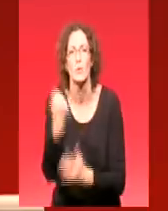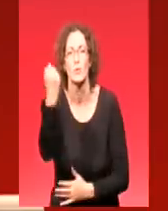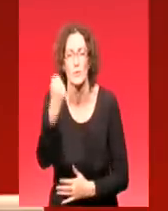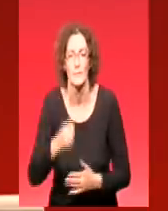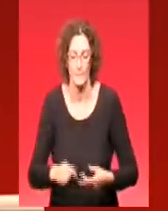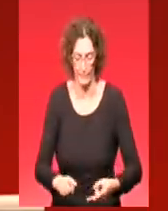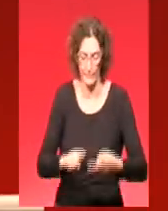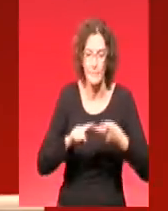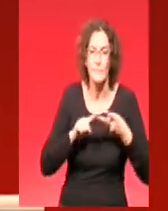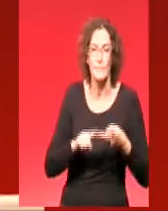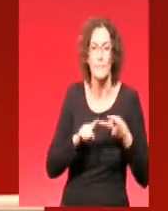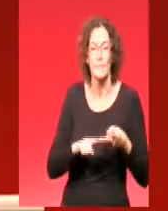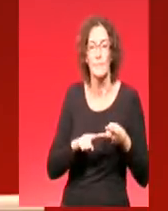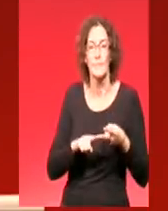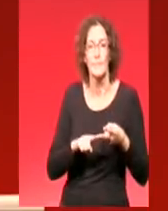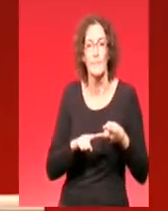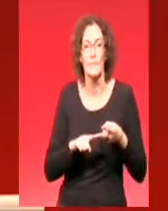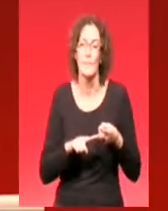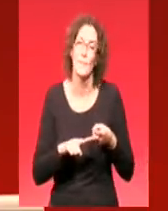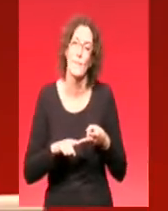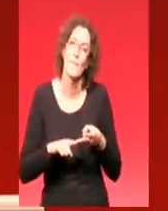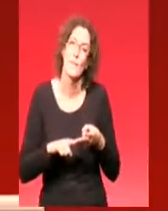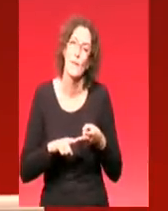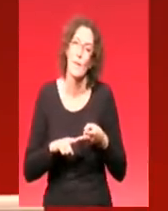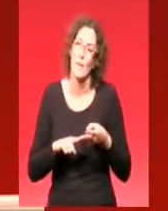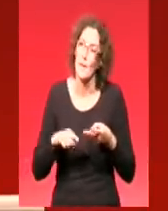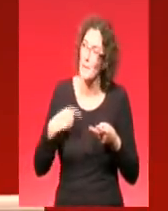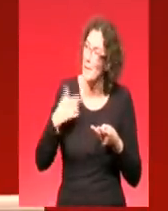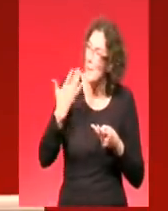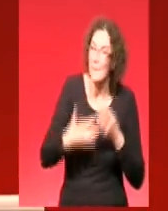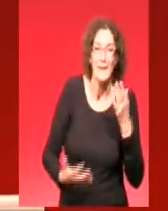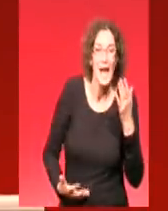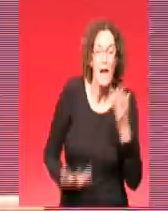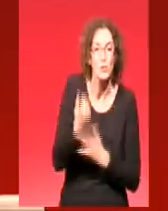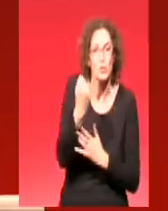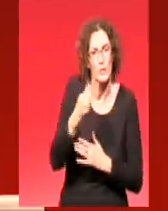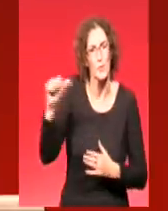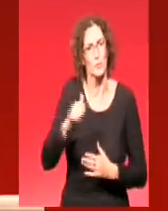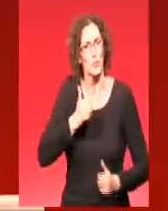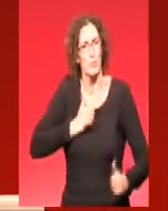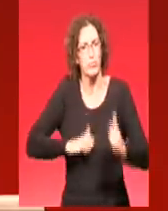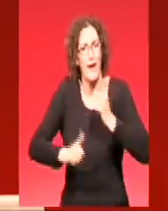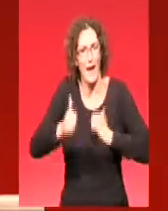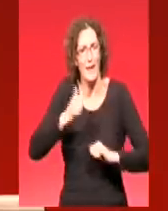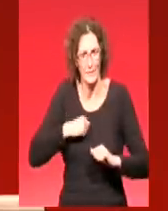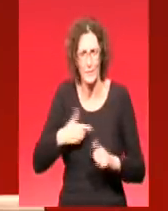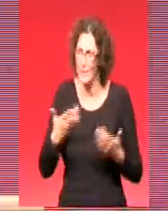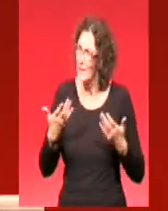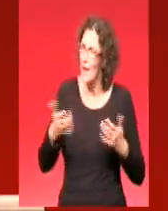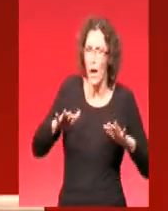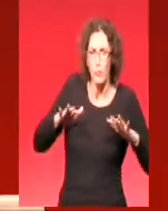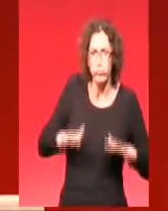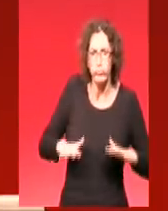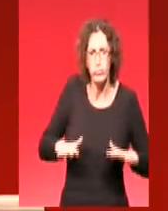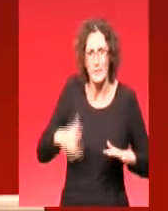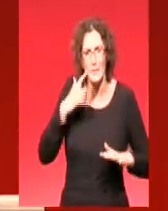secondly, about the pride we should take in what we have achieved. Pride in the way that we change Britain for the